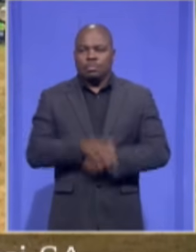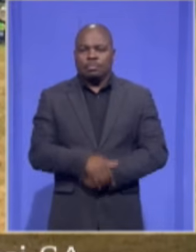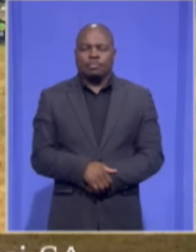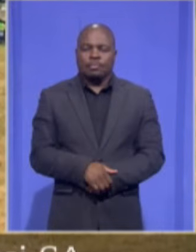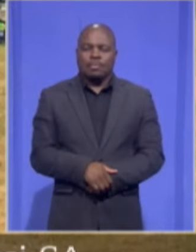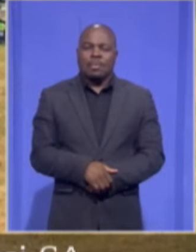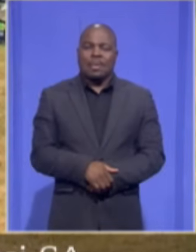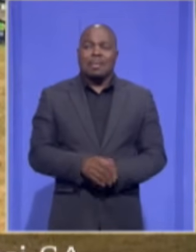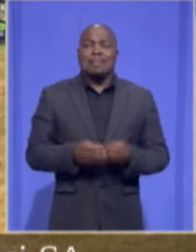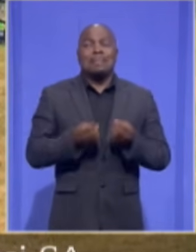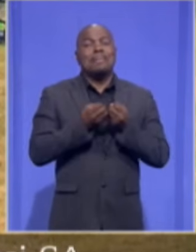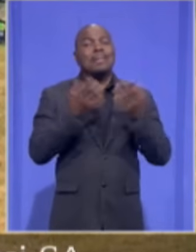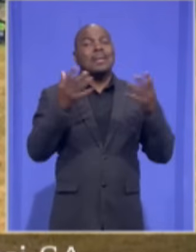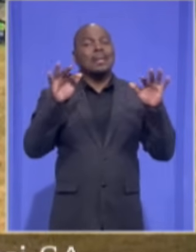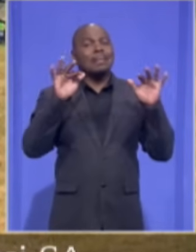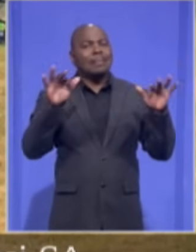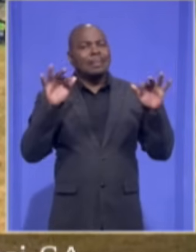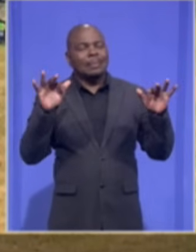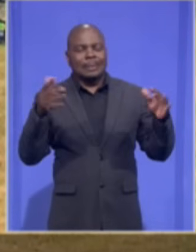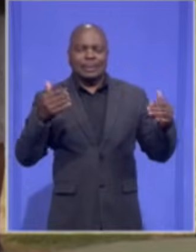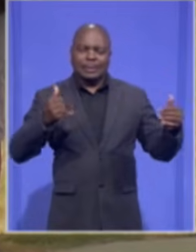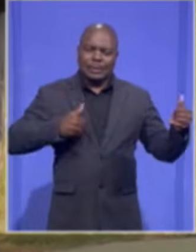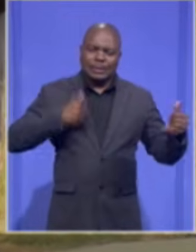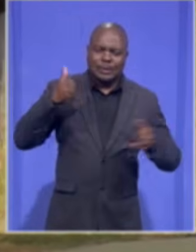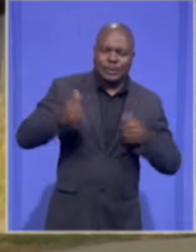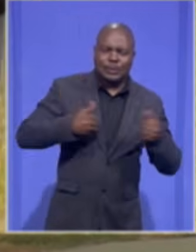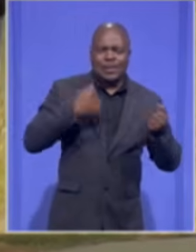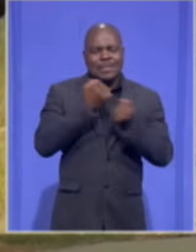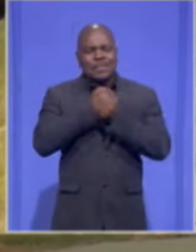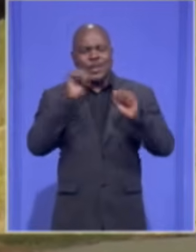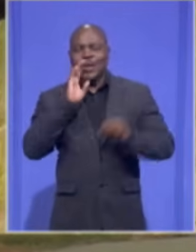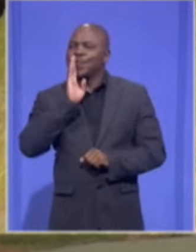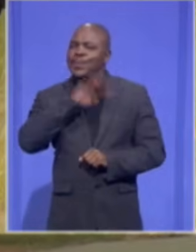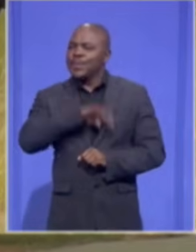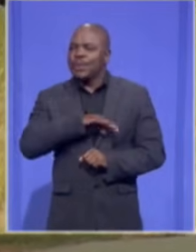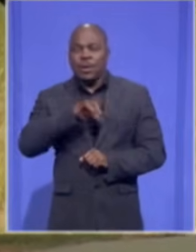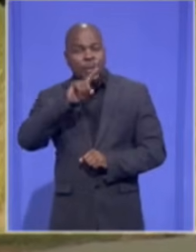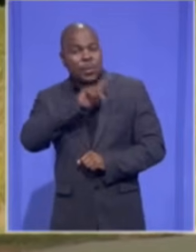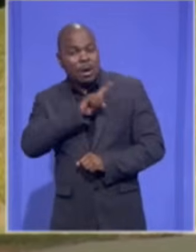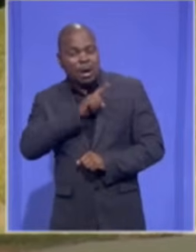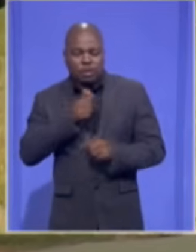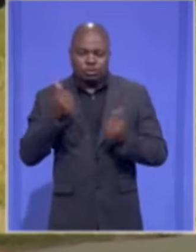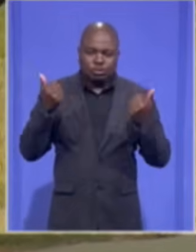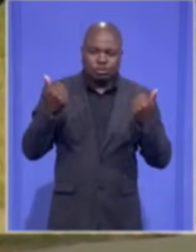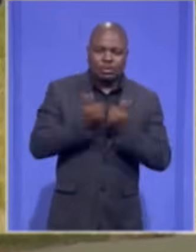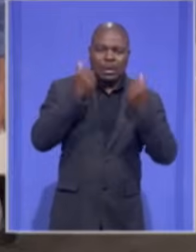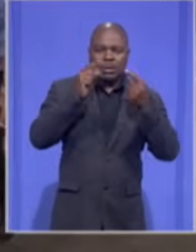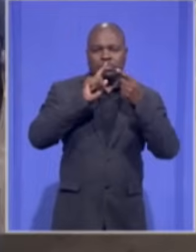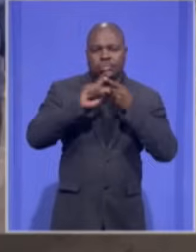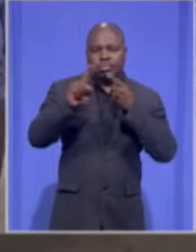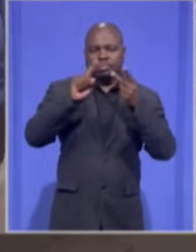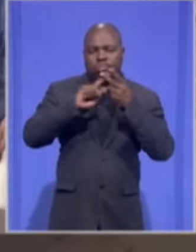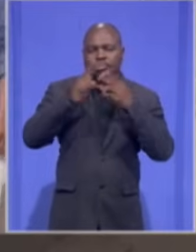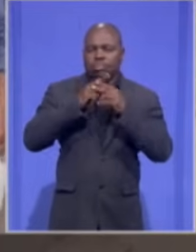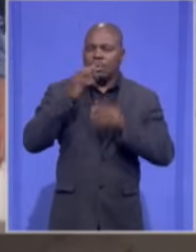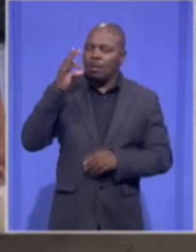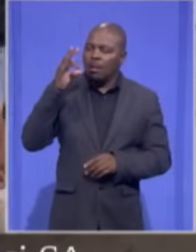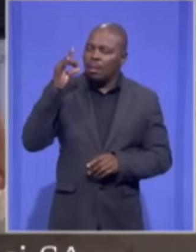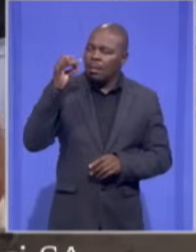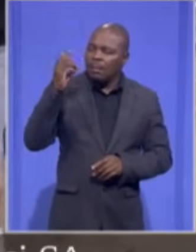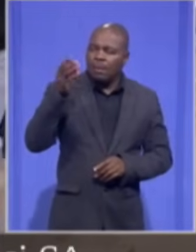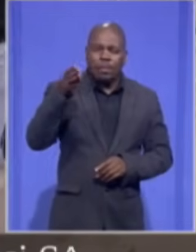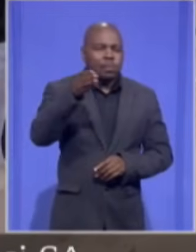Ba bangata ha ba kgole le ho natefelwa ke ditholwana tsa tokoloho ka lebaka la diphephetso tse holang letsatsi le letsatsi tseo baahi